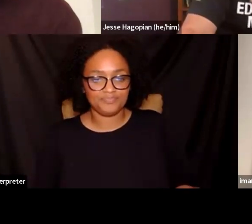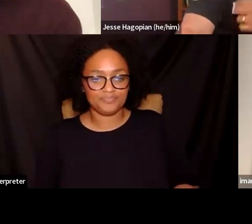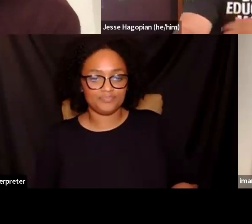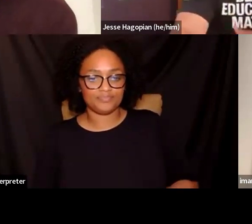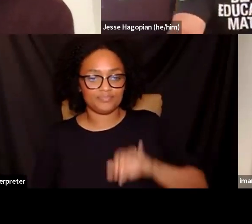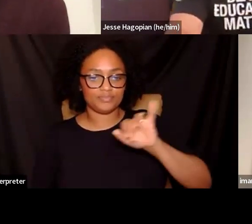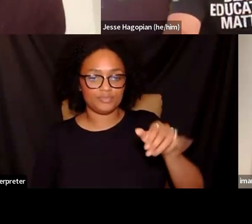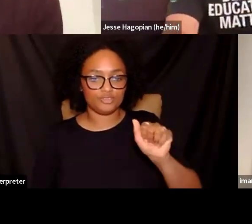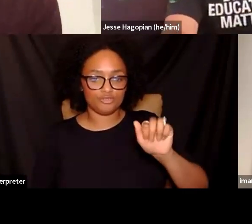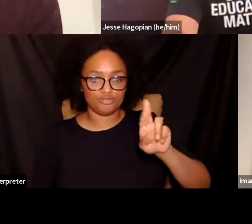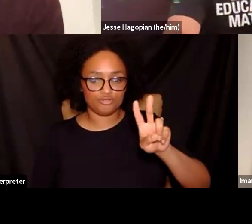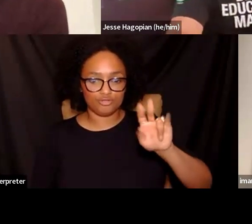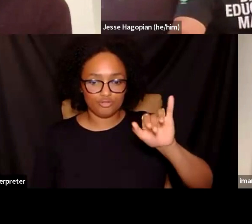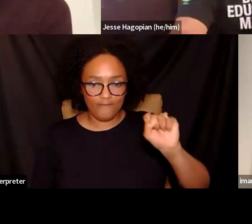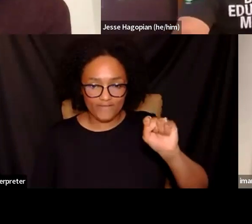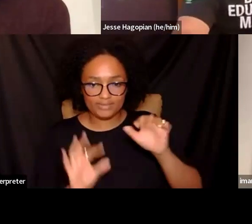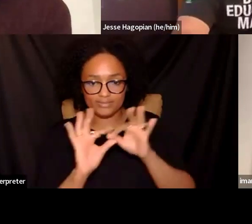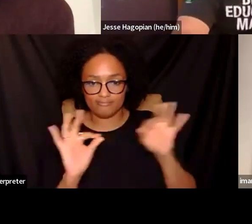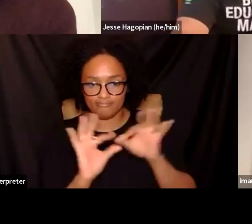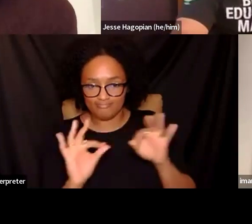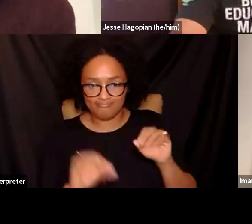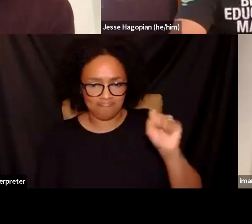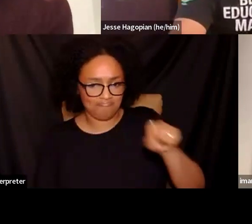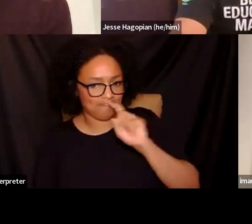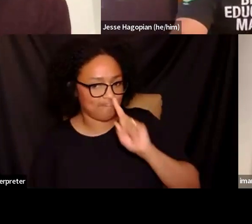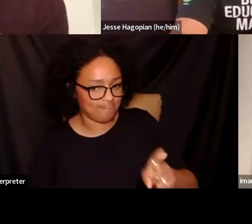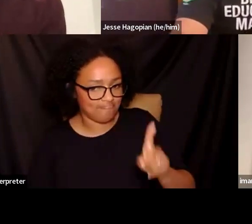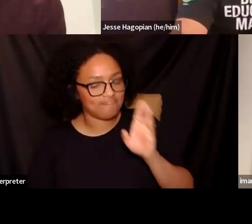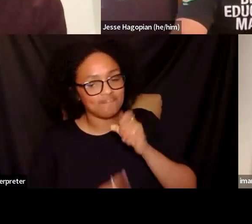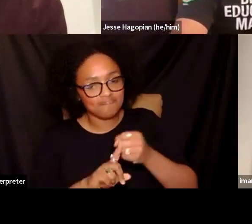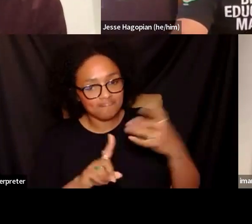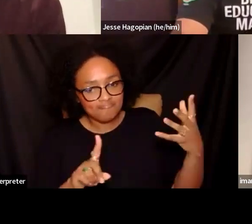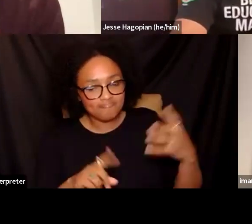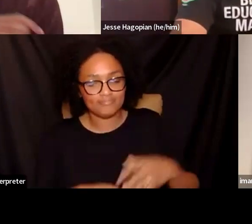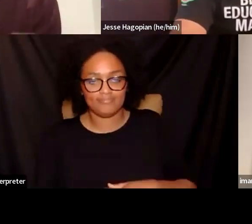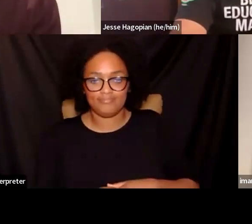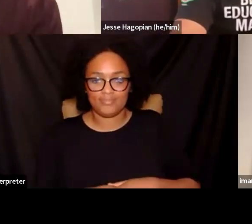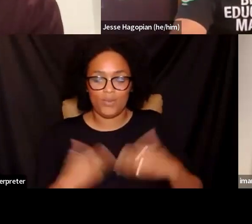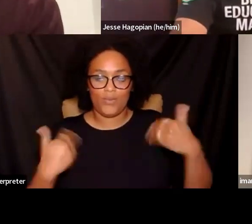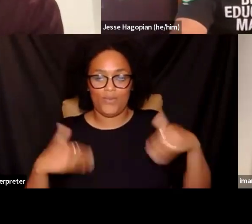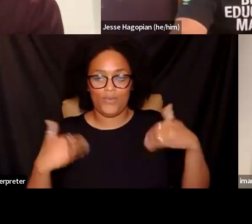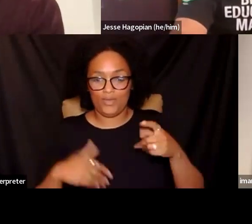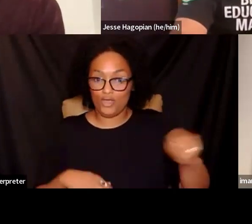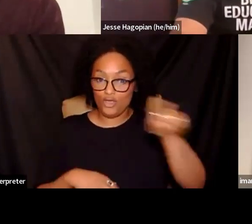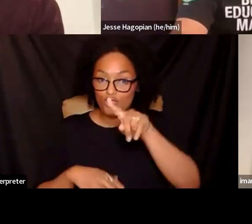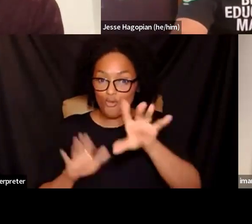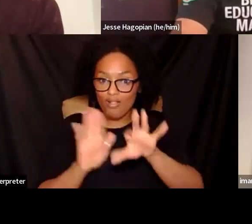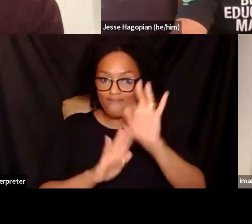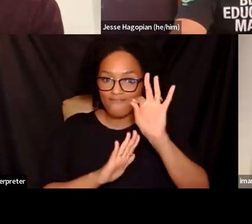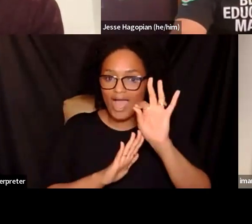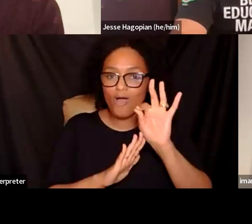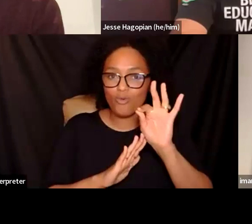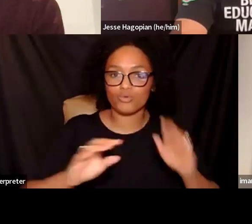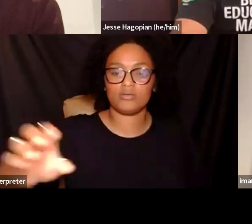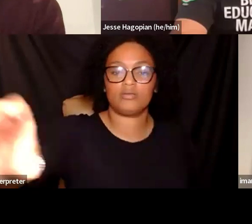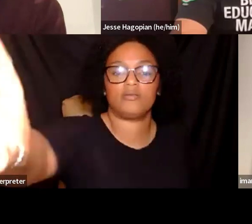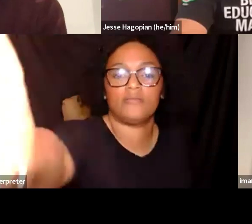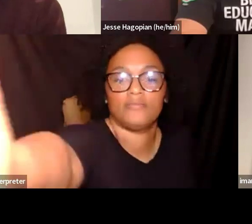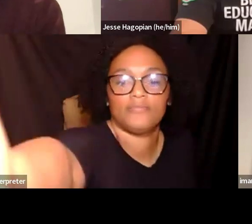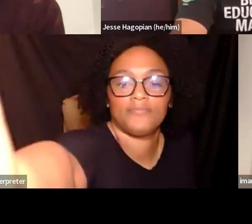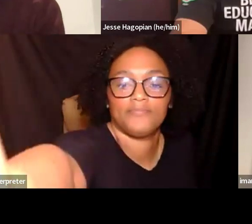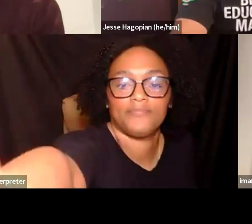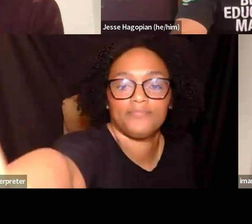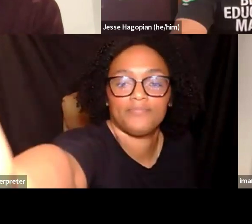Yeah, sure. So, well, I'm happy that you all found it. It means a lot to hear that you all found the